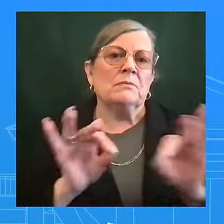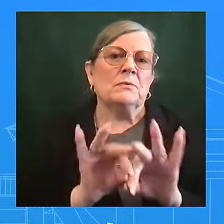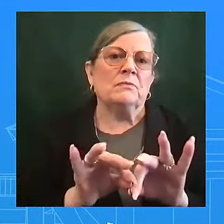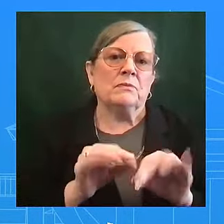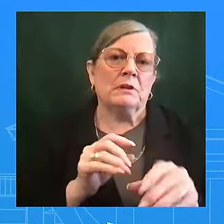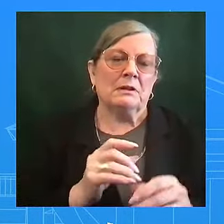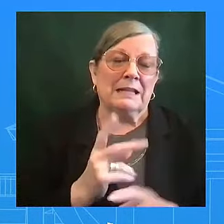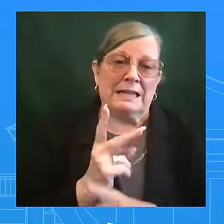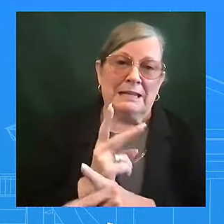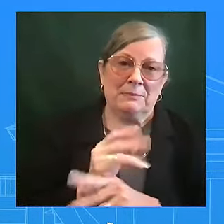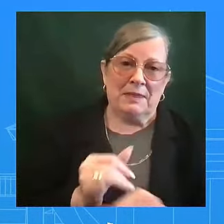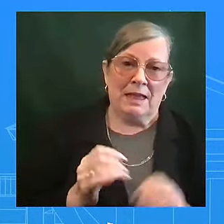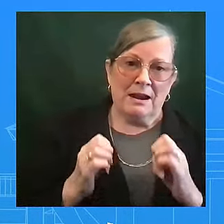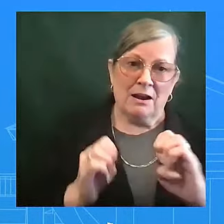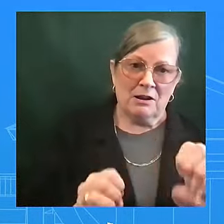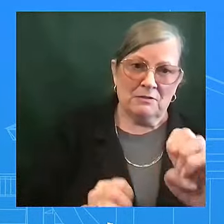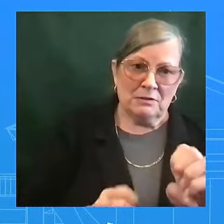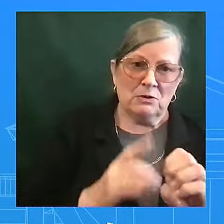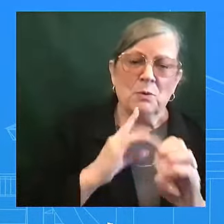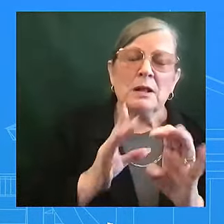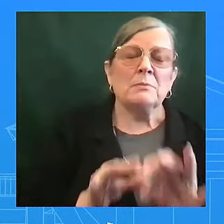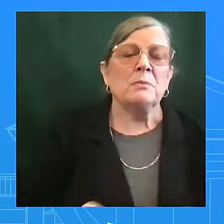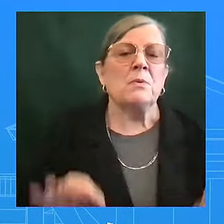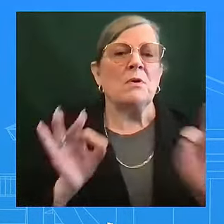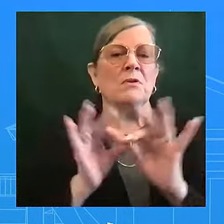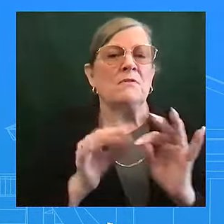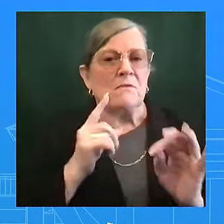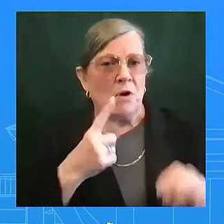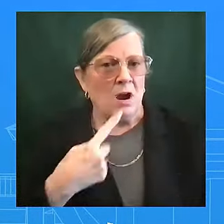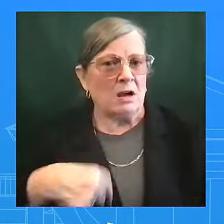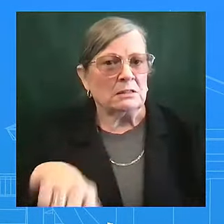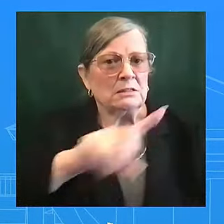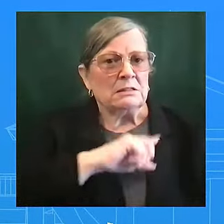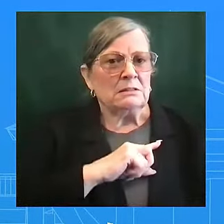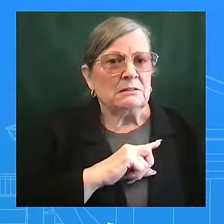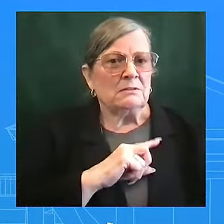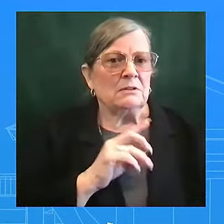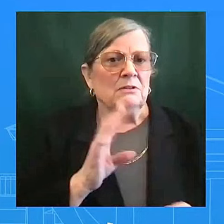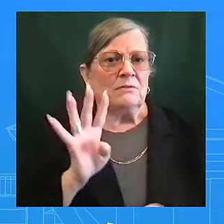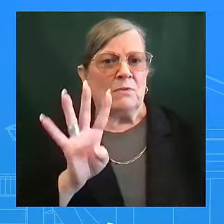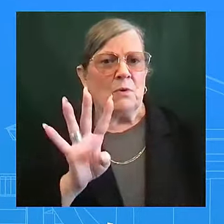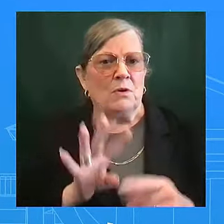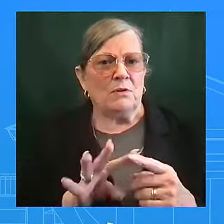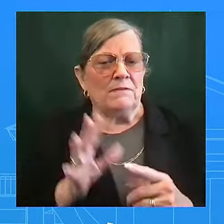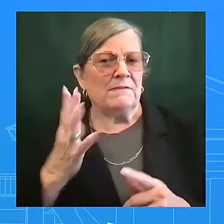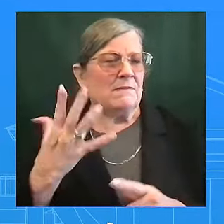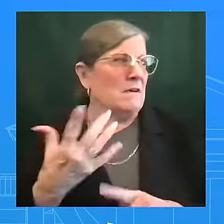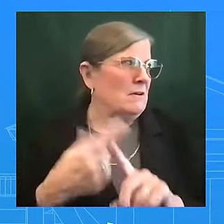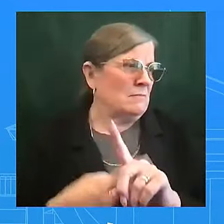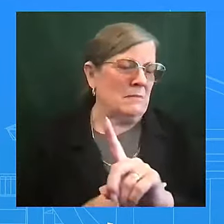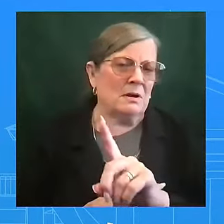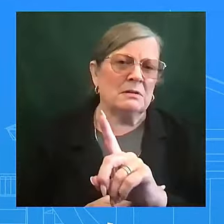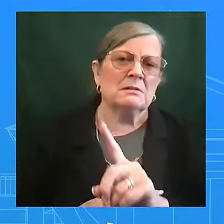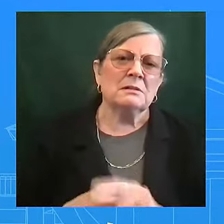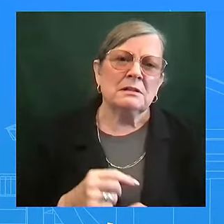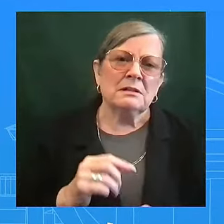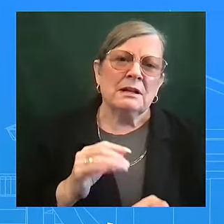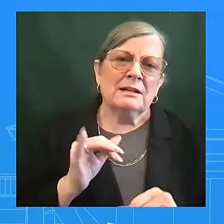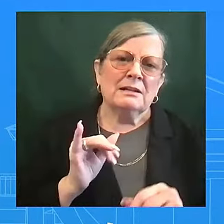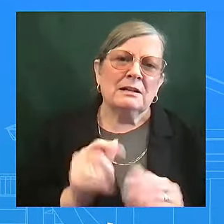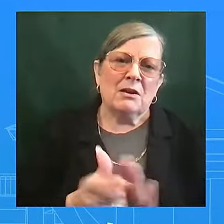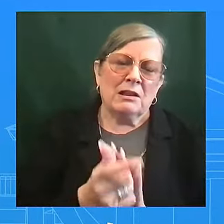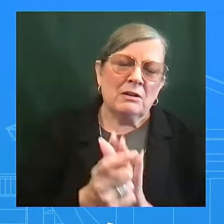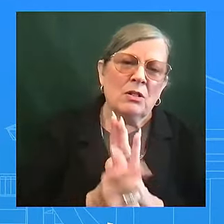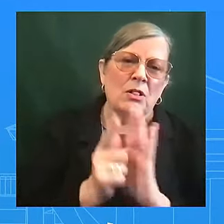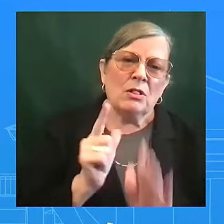this administration in the next 4 or 5 months. Any legal stuff, I'm just not going to get into hypotheticals or anything like that, but